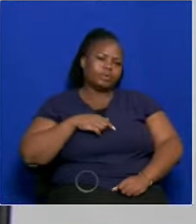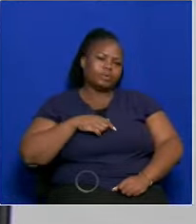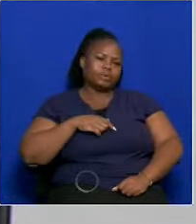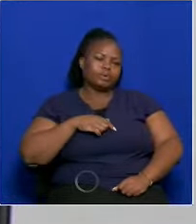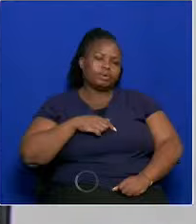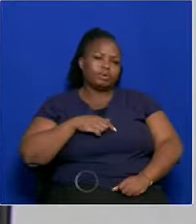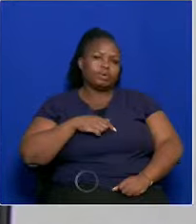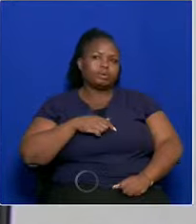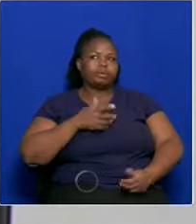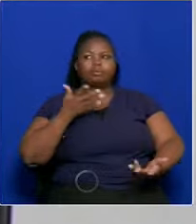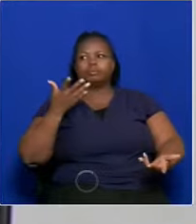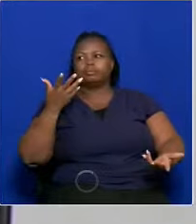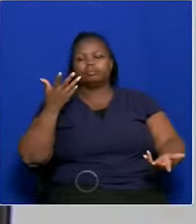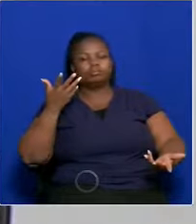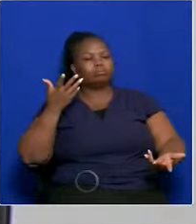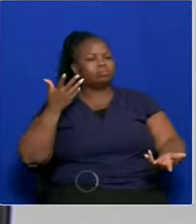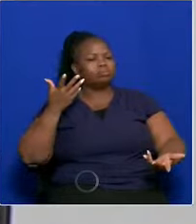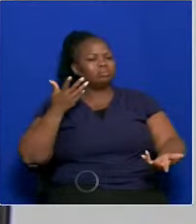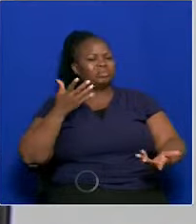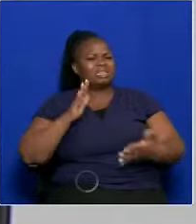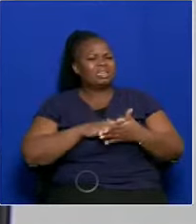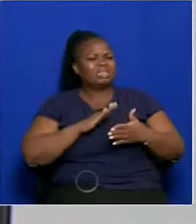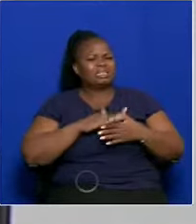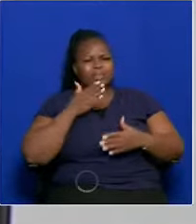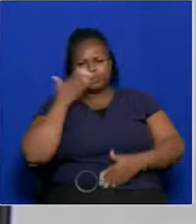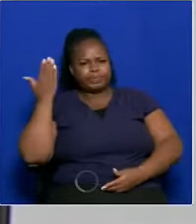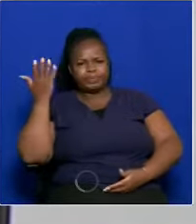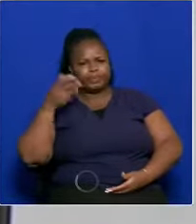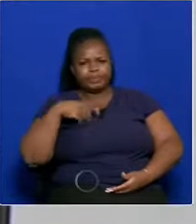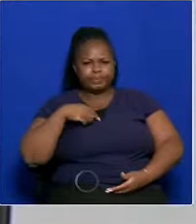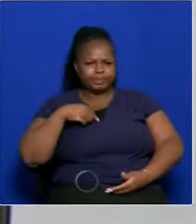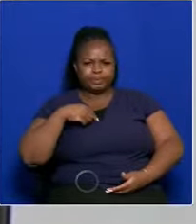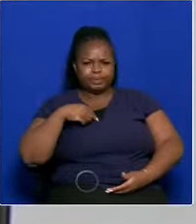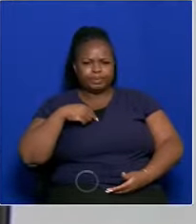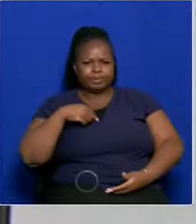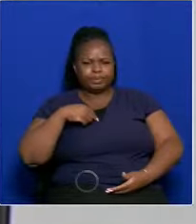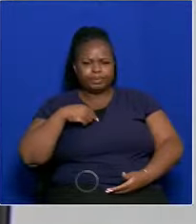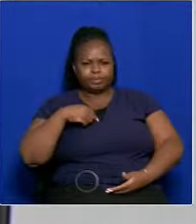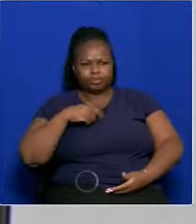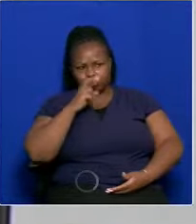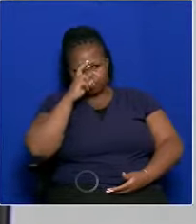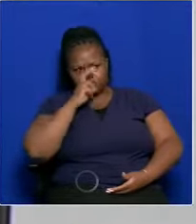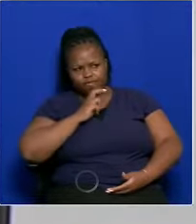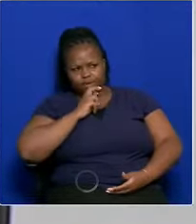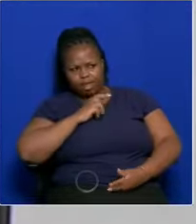you should have a reason to start profiling somebody,